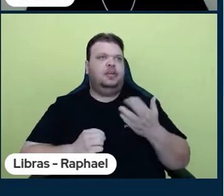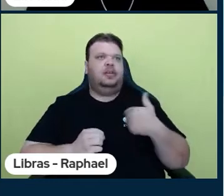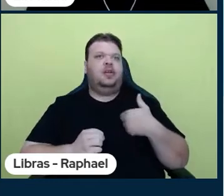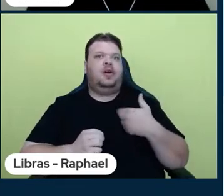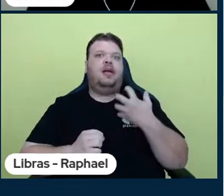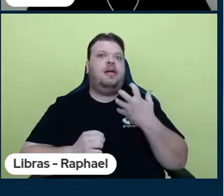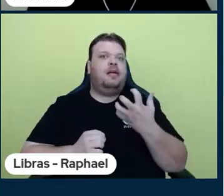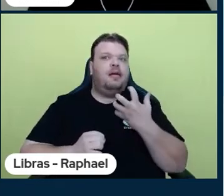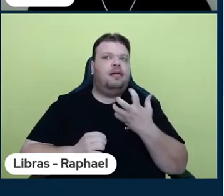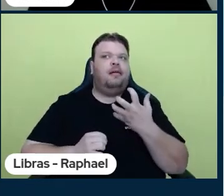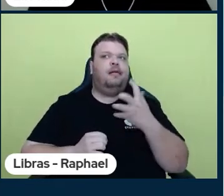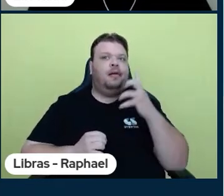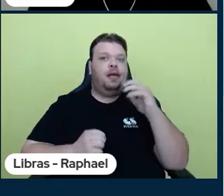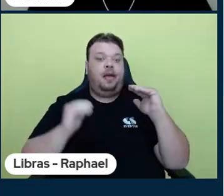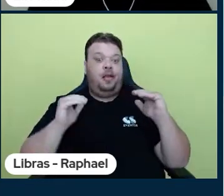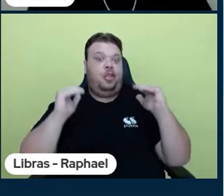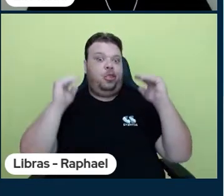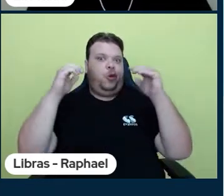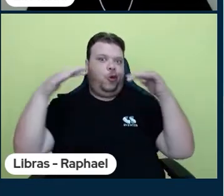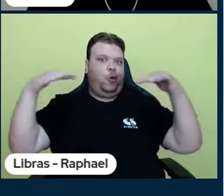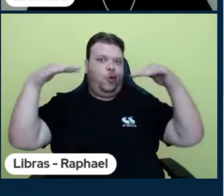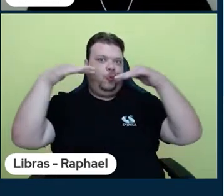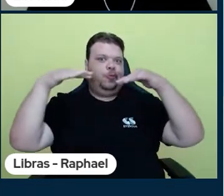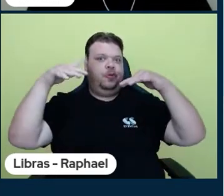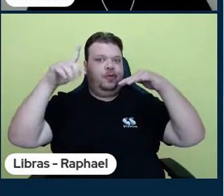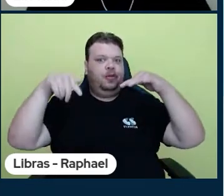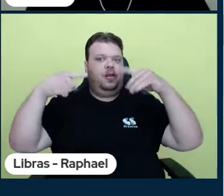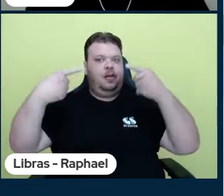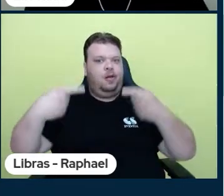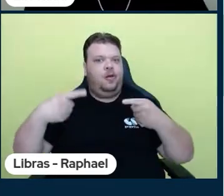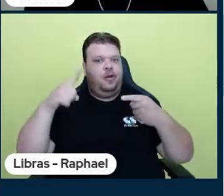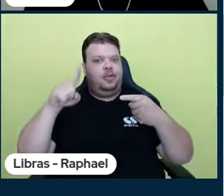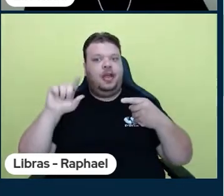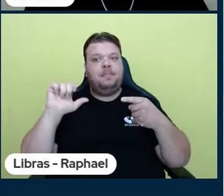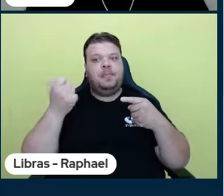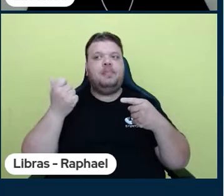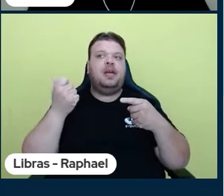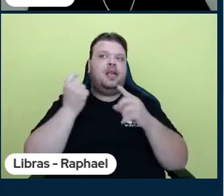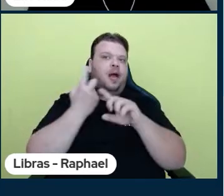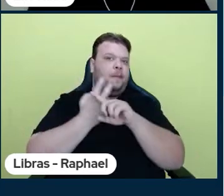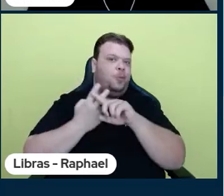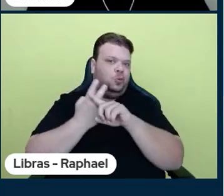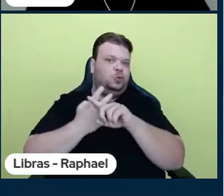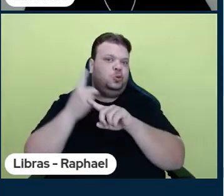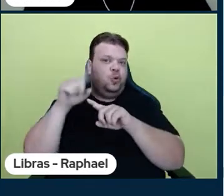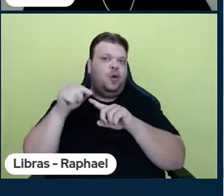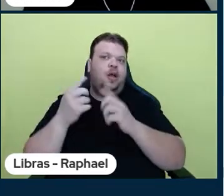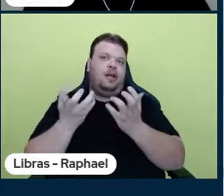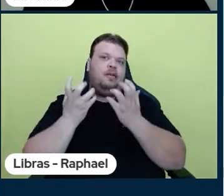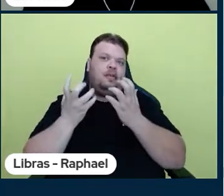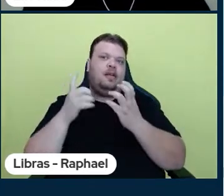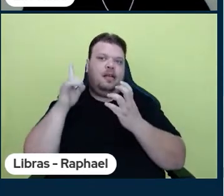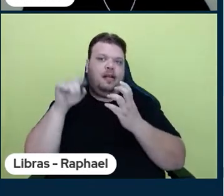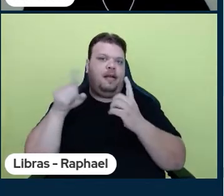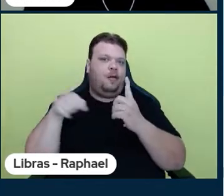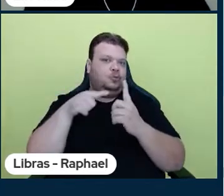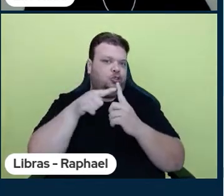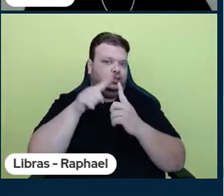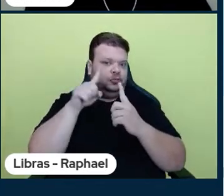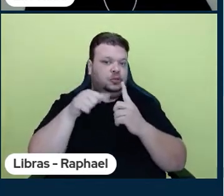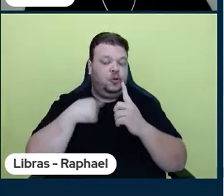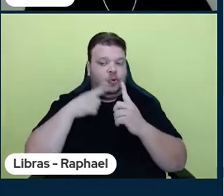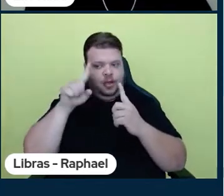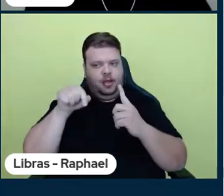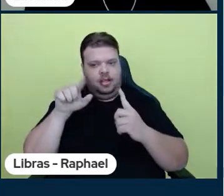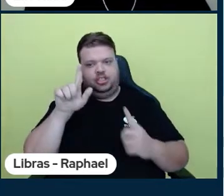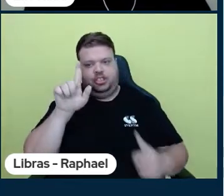target query is GPT-3, which is the case of OpenAI API results. Now let's see